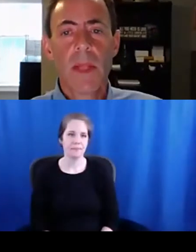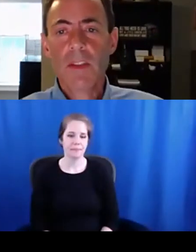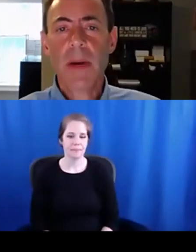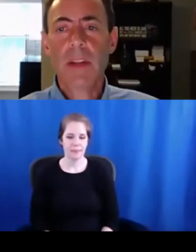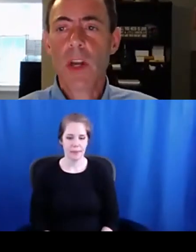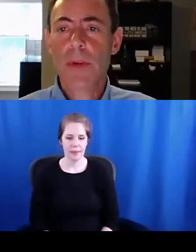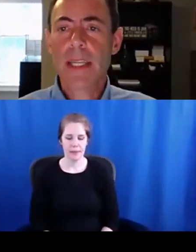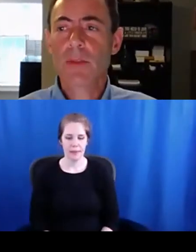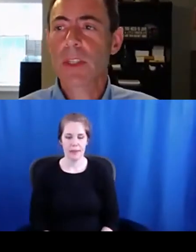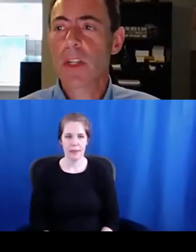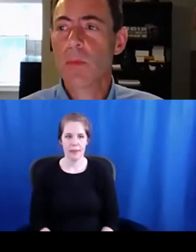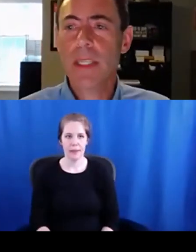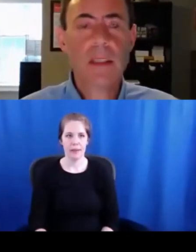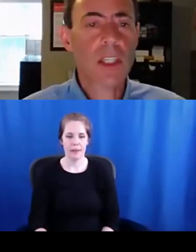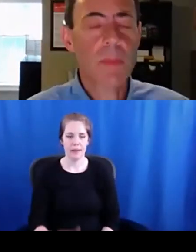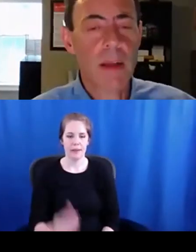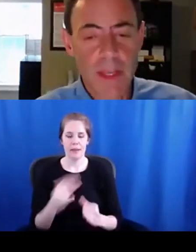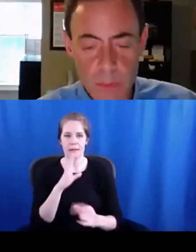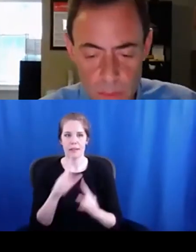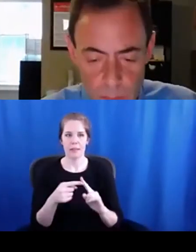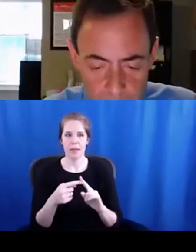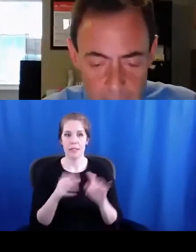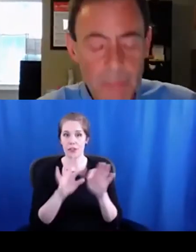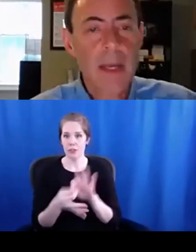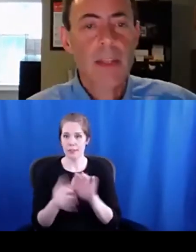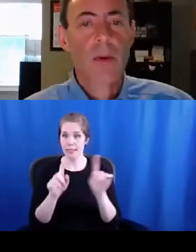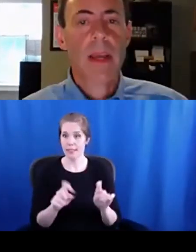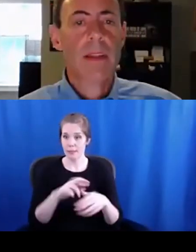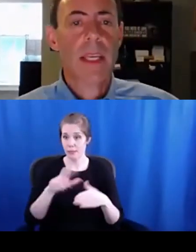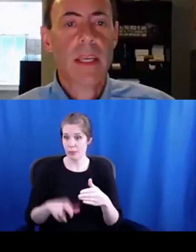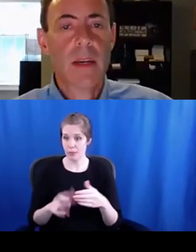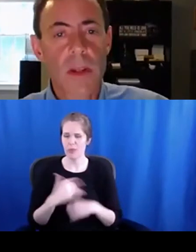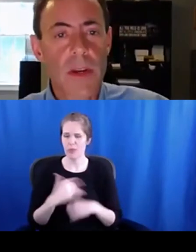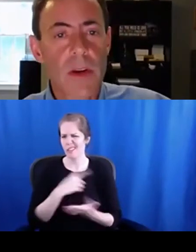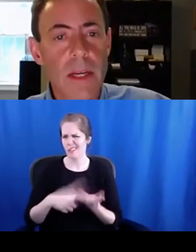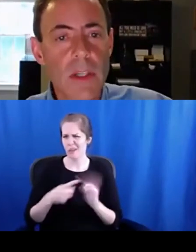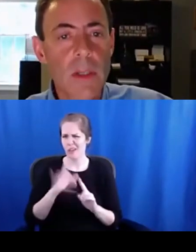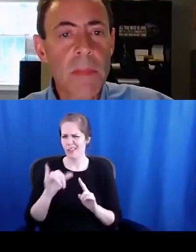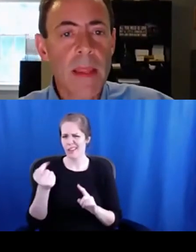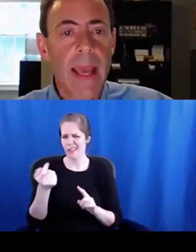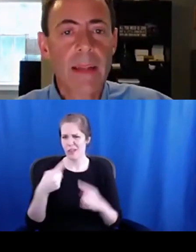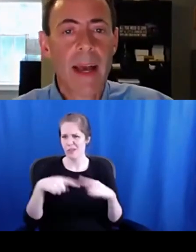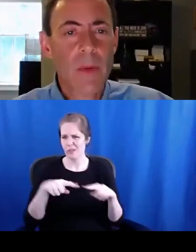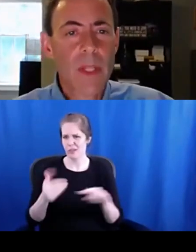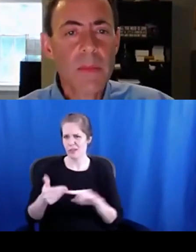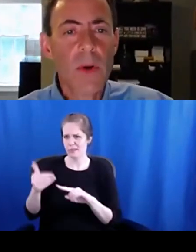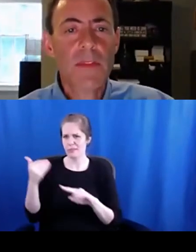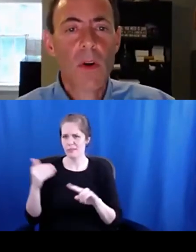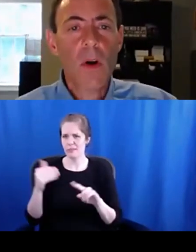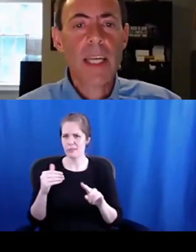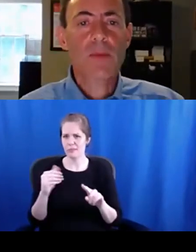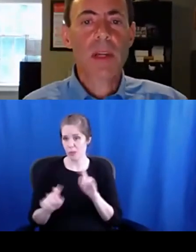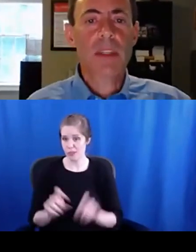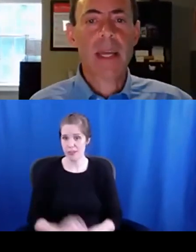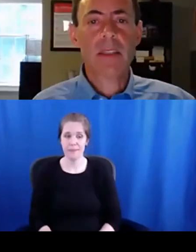Let's talk about interpreting test results. We did touch upon this a bit during the earlier questions. And I would like to point out that all